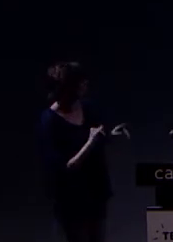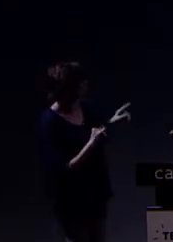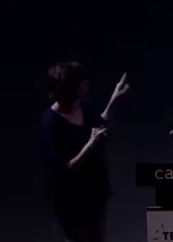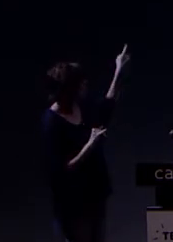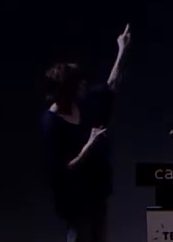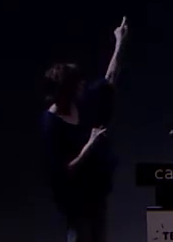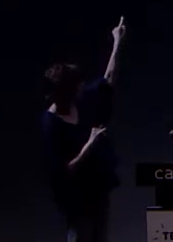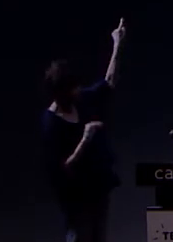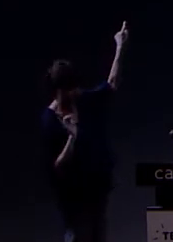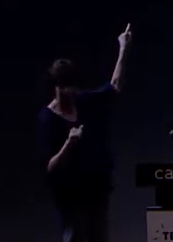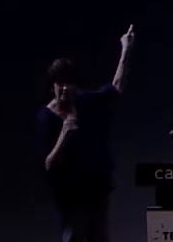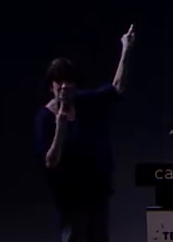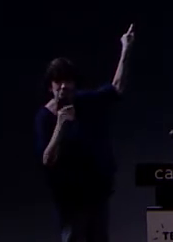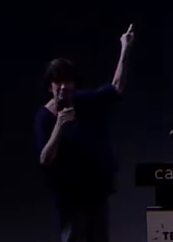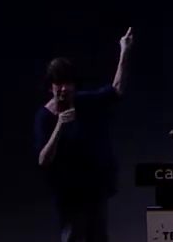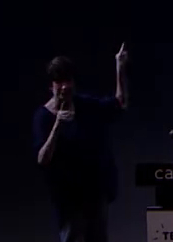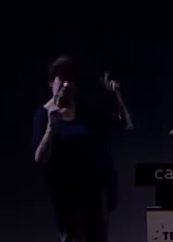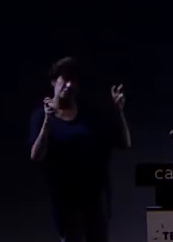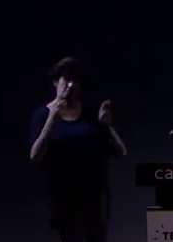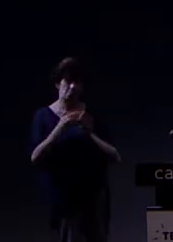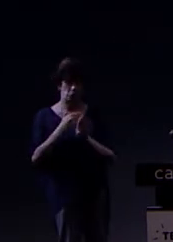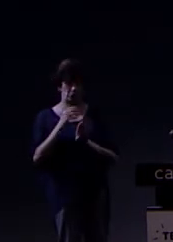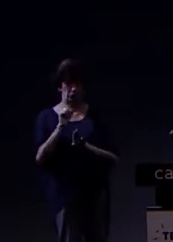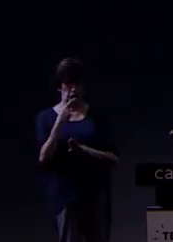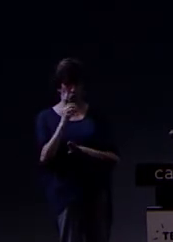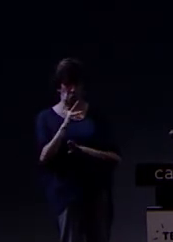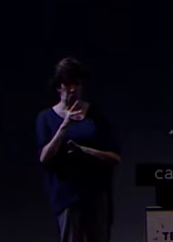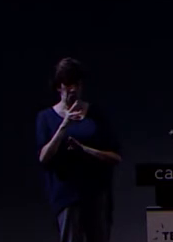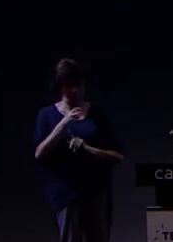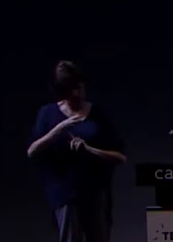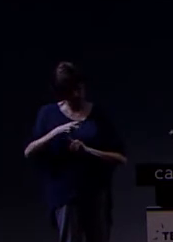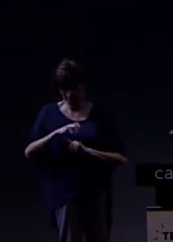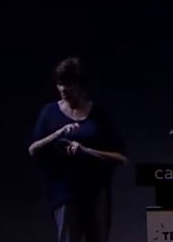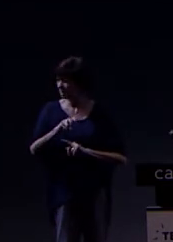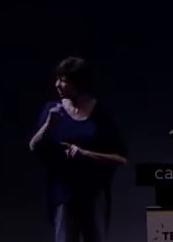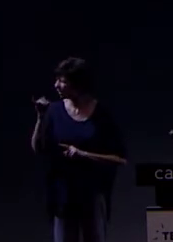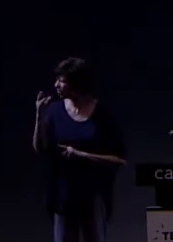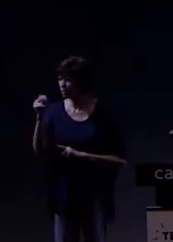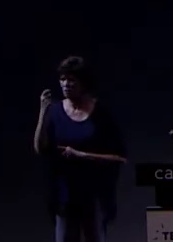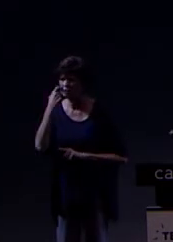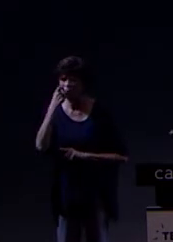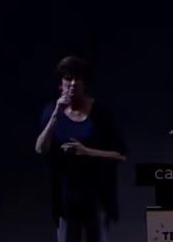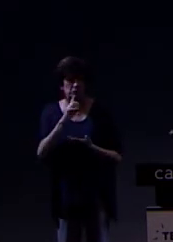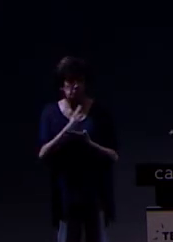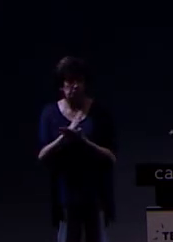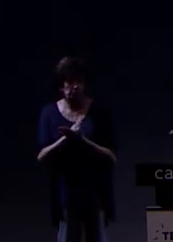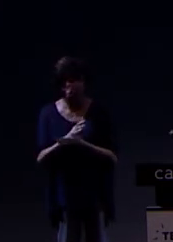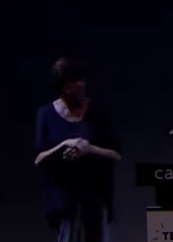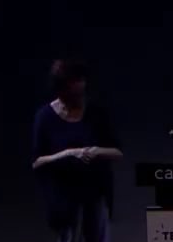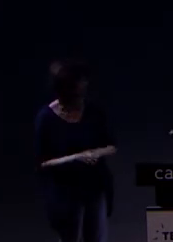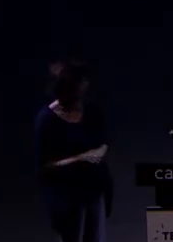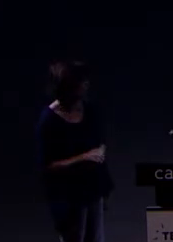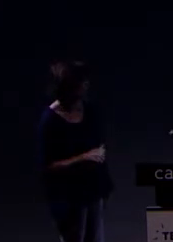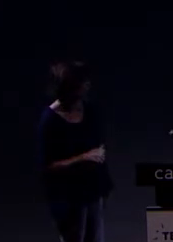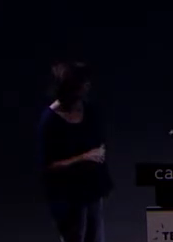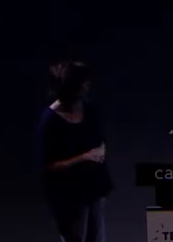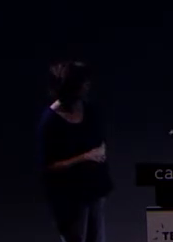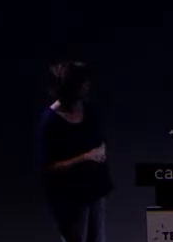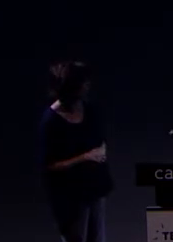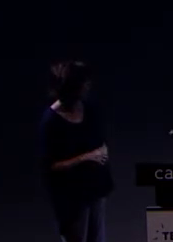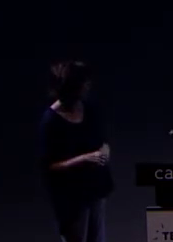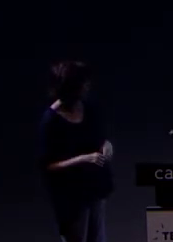dark hallway here. So this is that transitionary space that I think John was just talking about as well. So, this